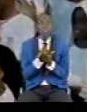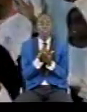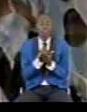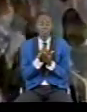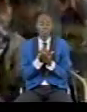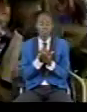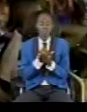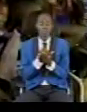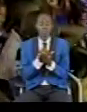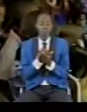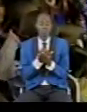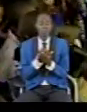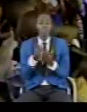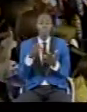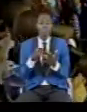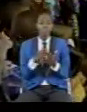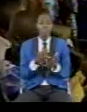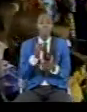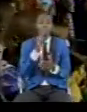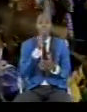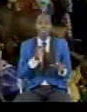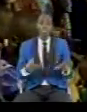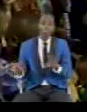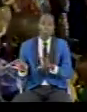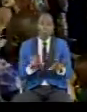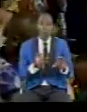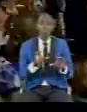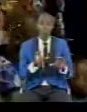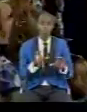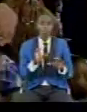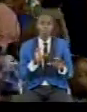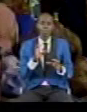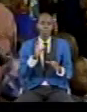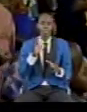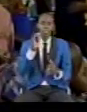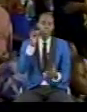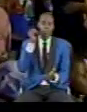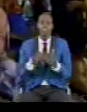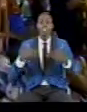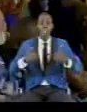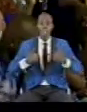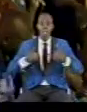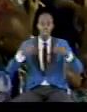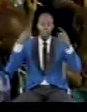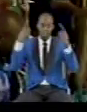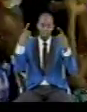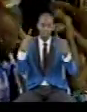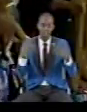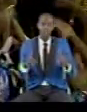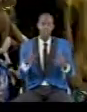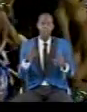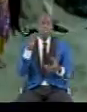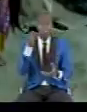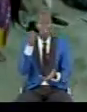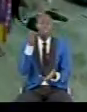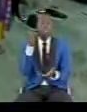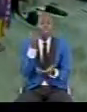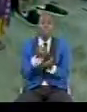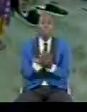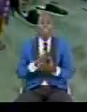It is done. I said, it is done.